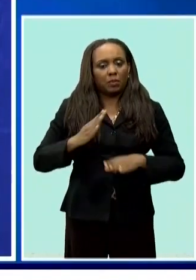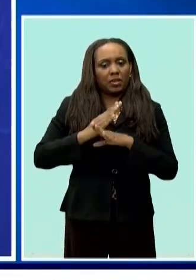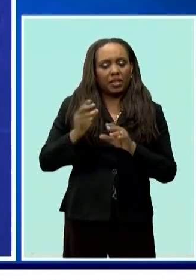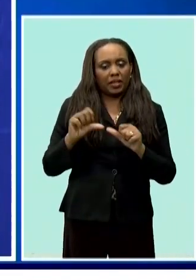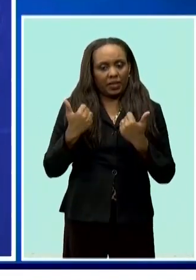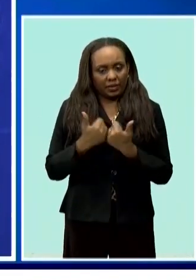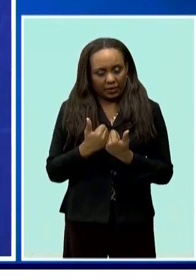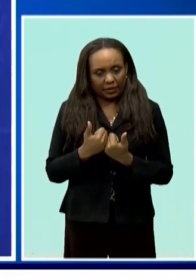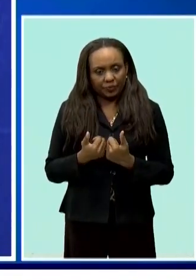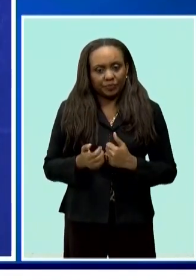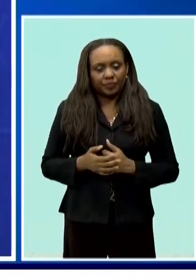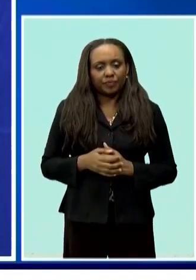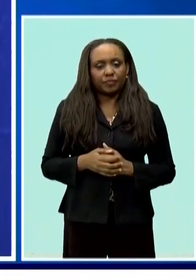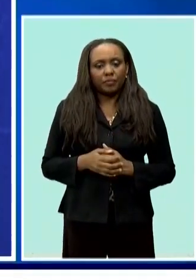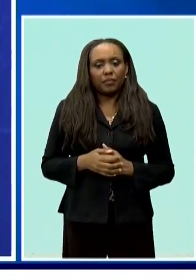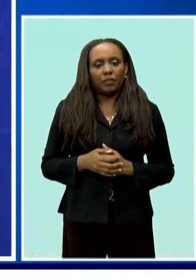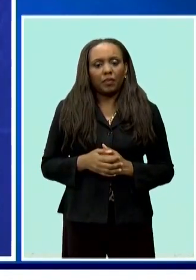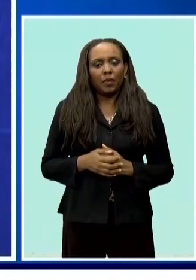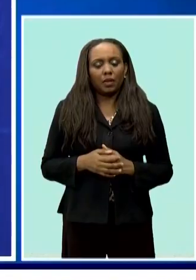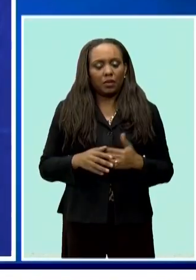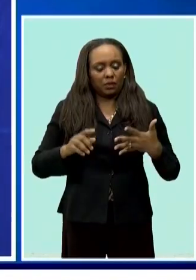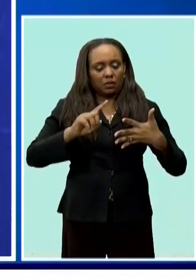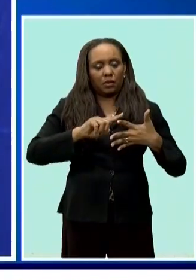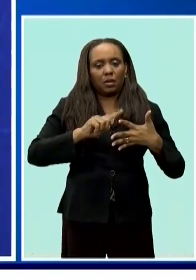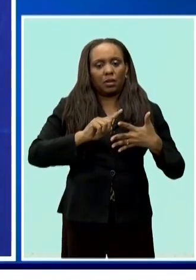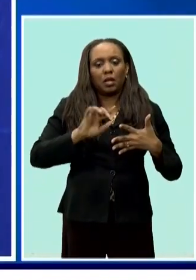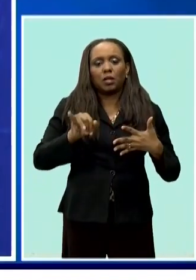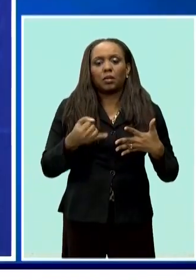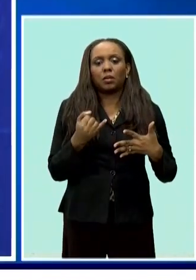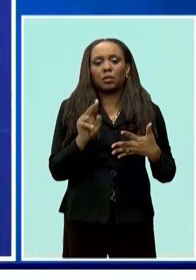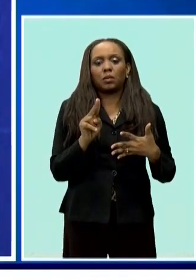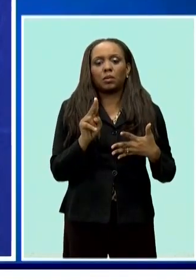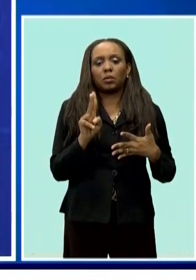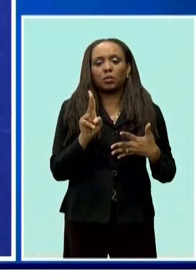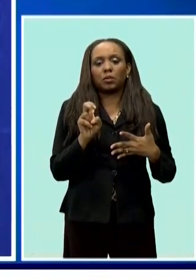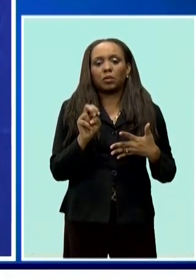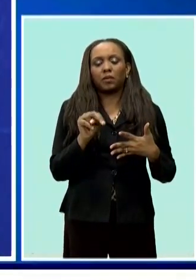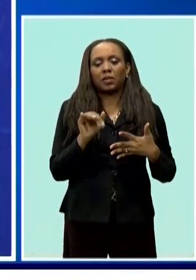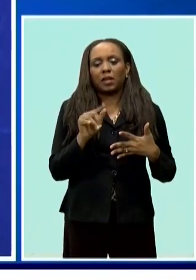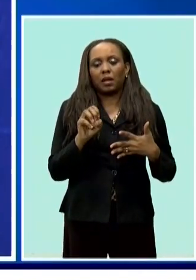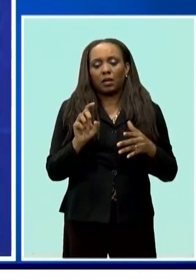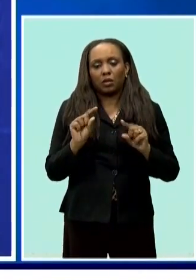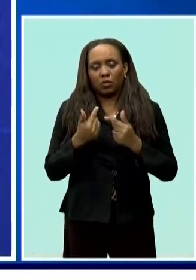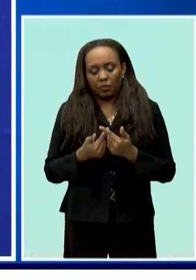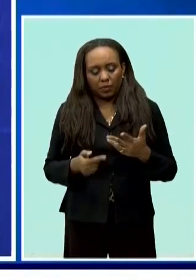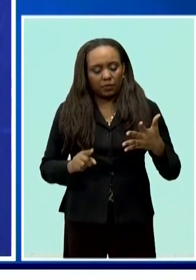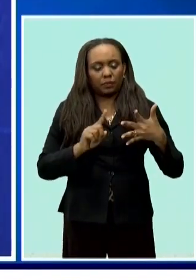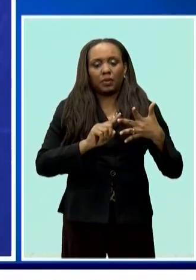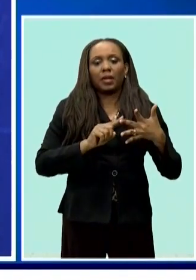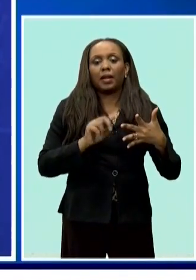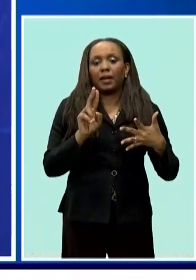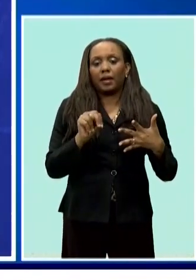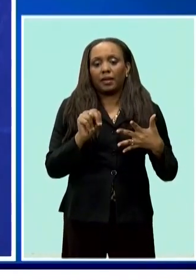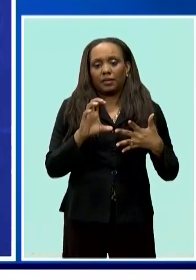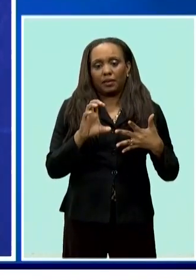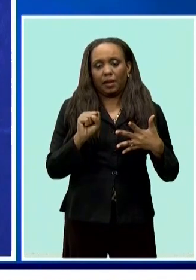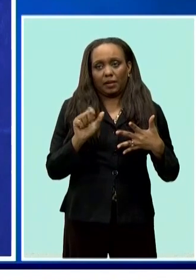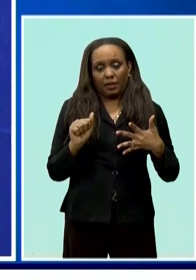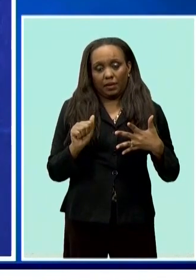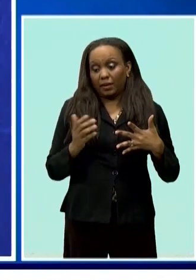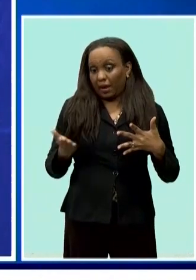agencies who can take on the long-term help. And those other agencies will include